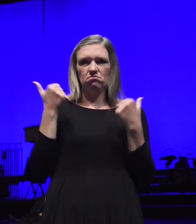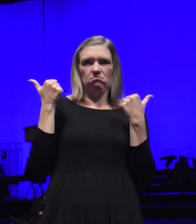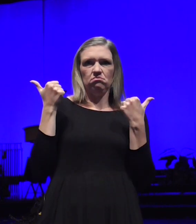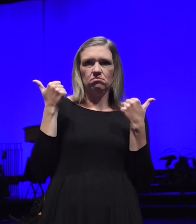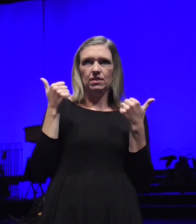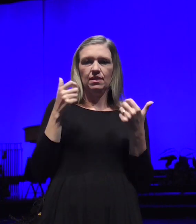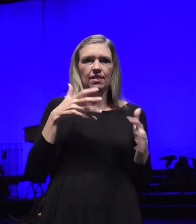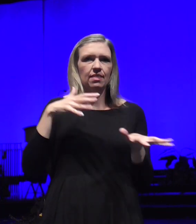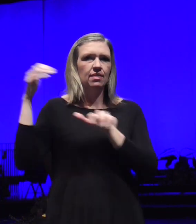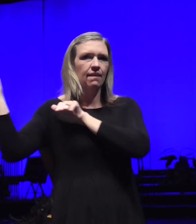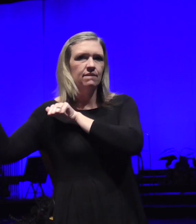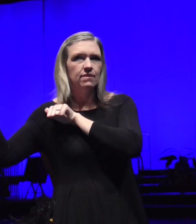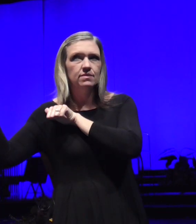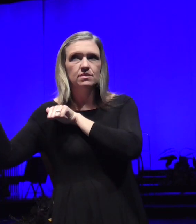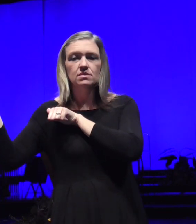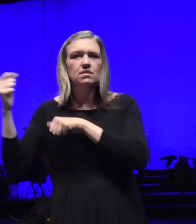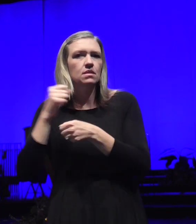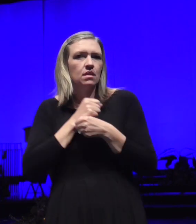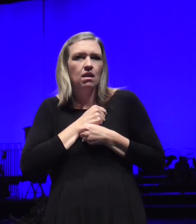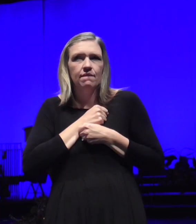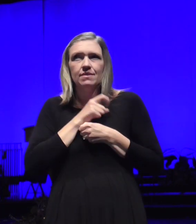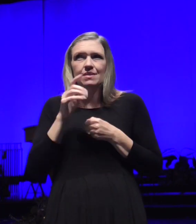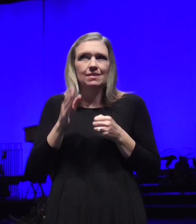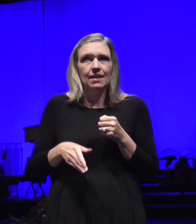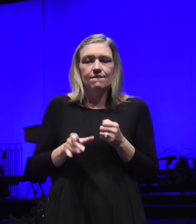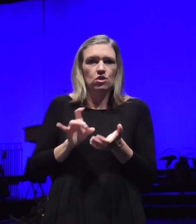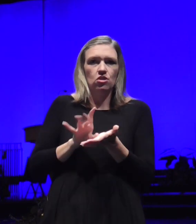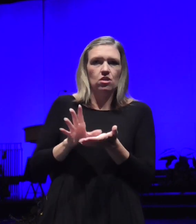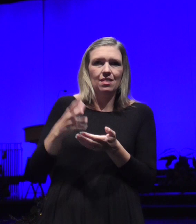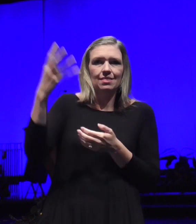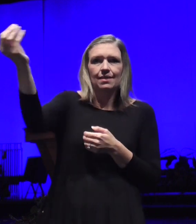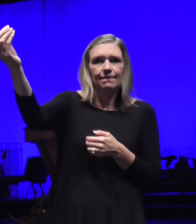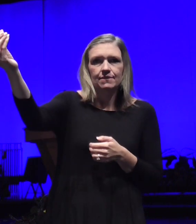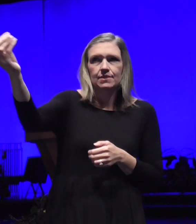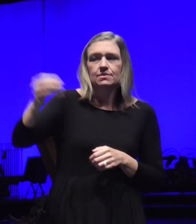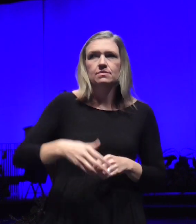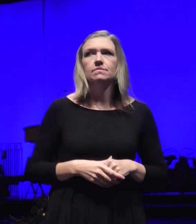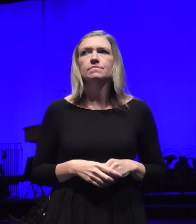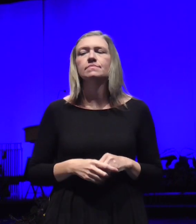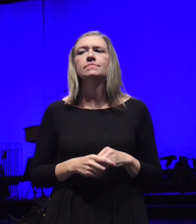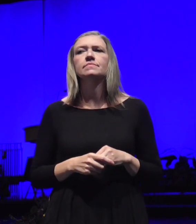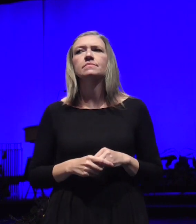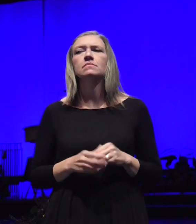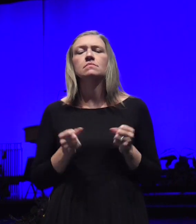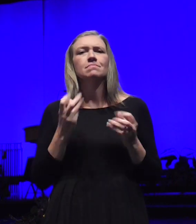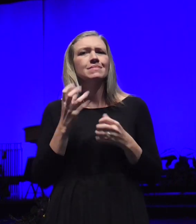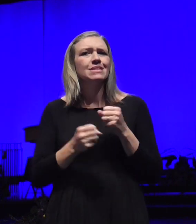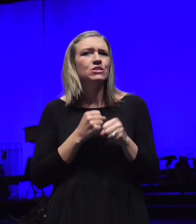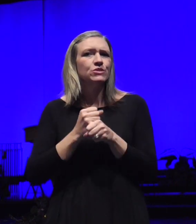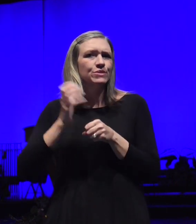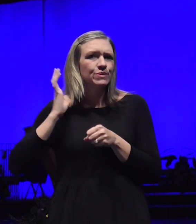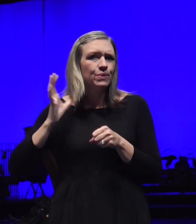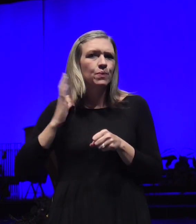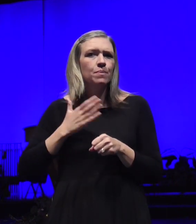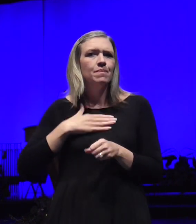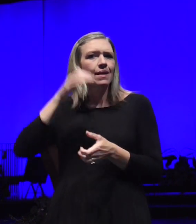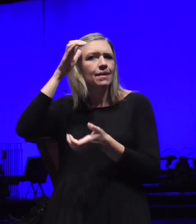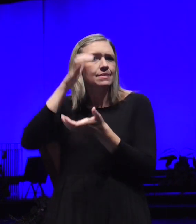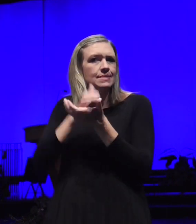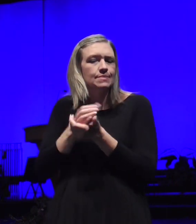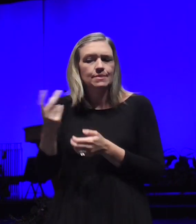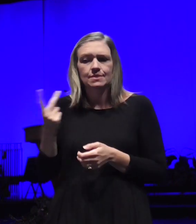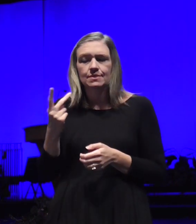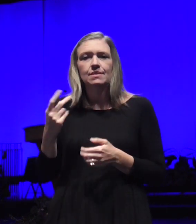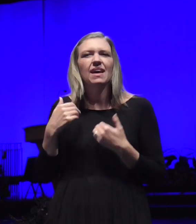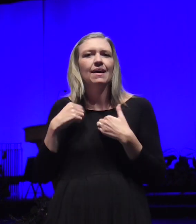us. Never been bumped inside of us. Years ago, my husband and I had a